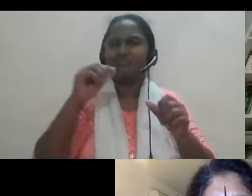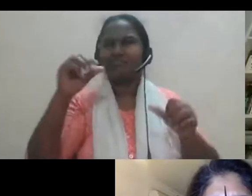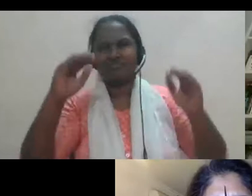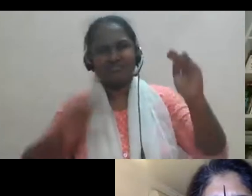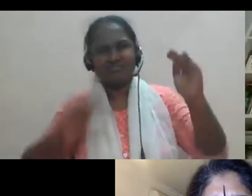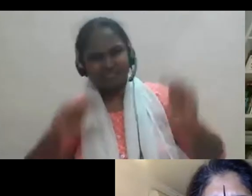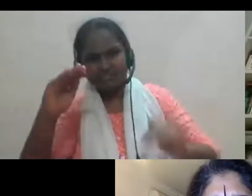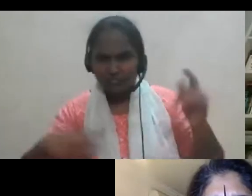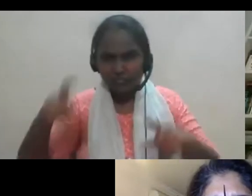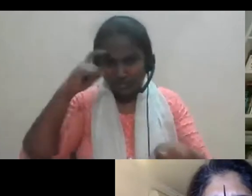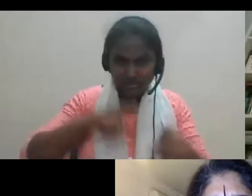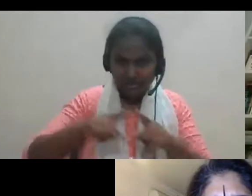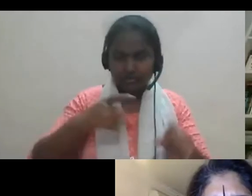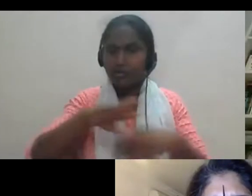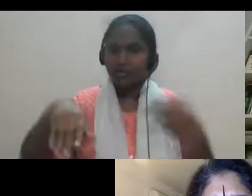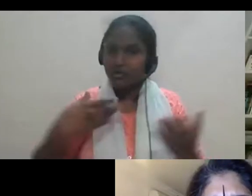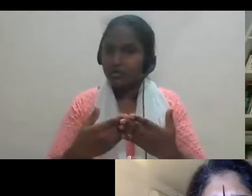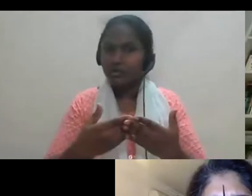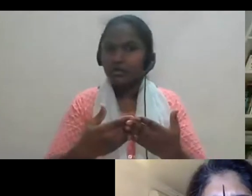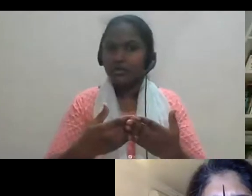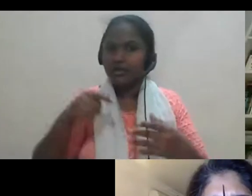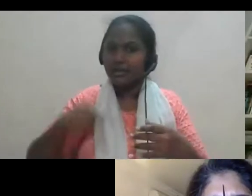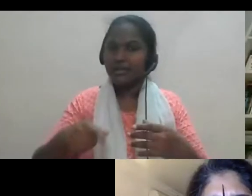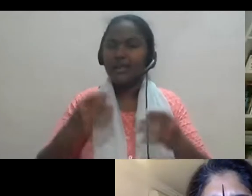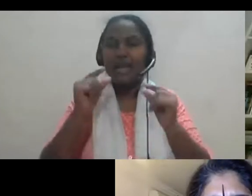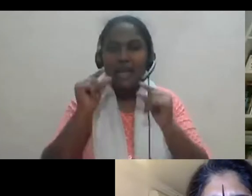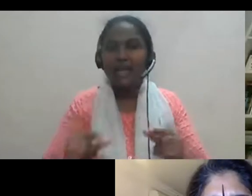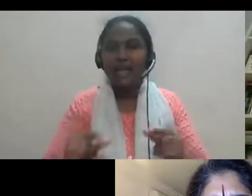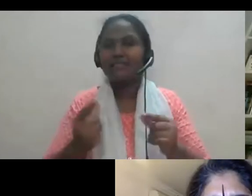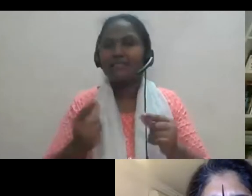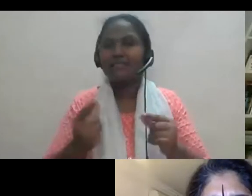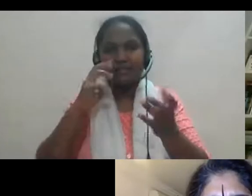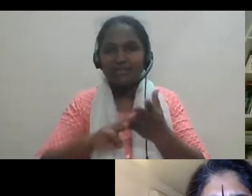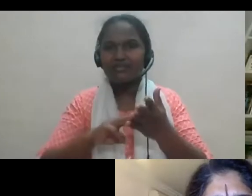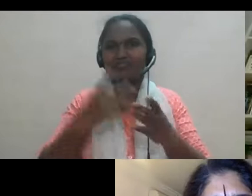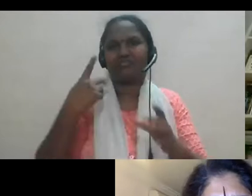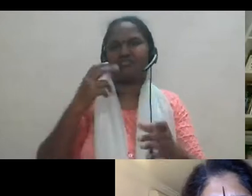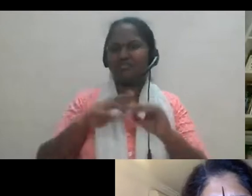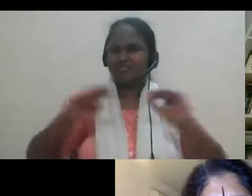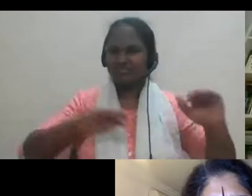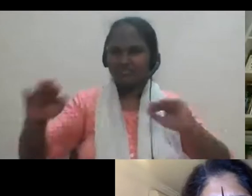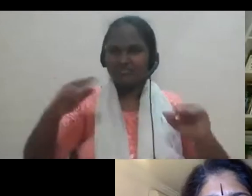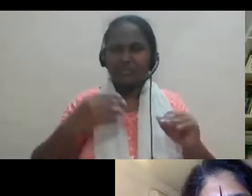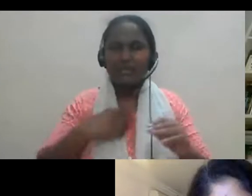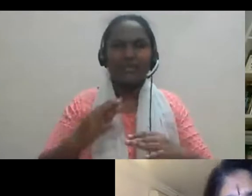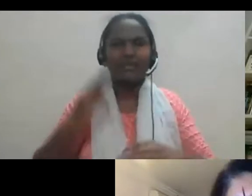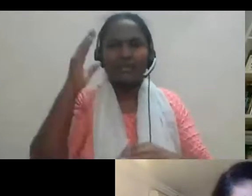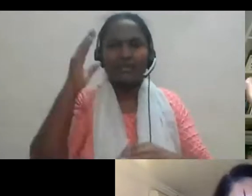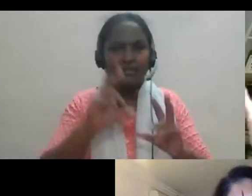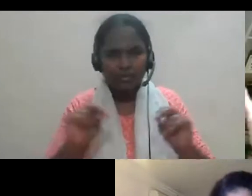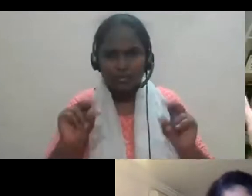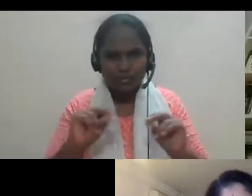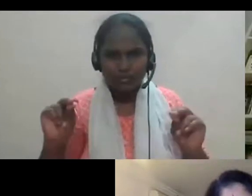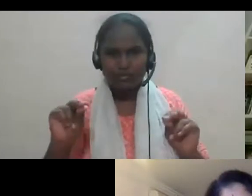example. Mm-hmm. So, or as in Argentina, we have an enormous negation. We are not racist. No,